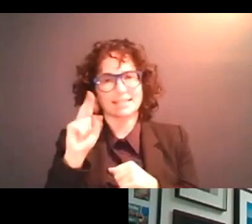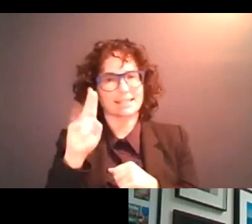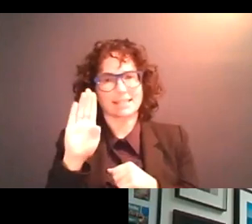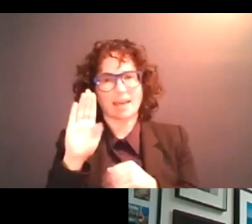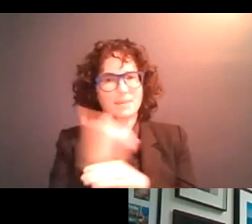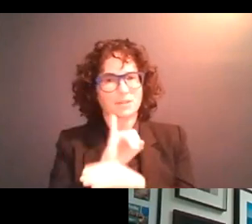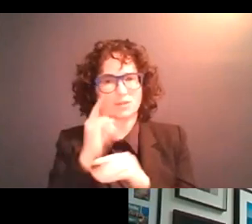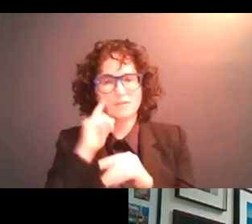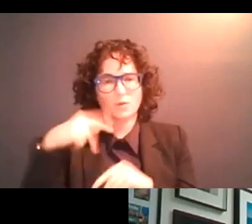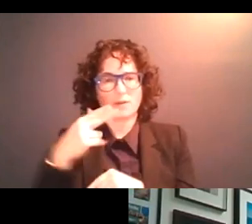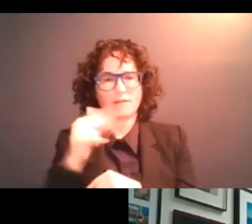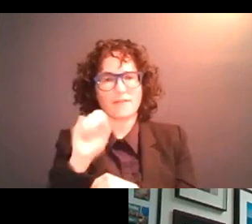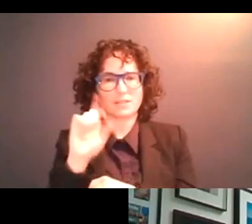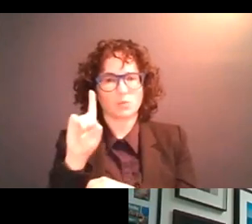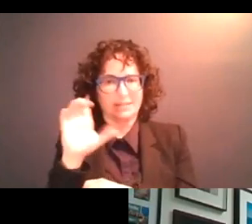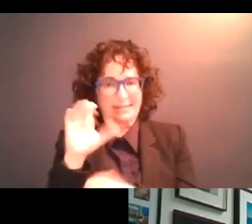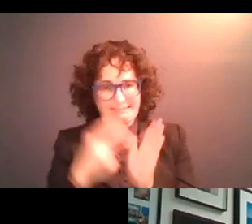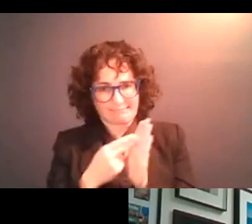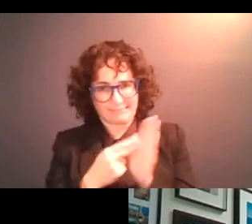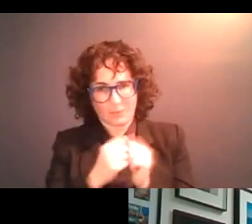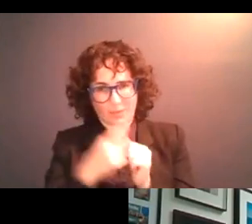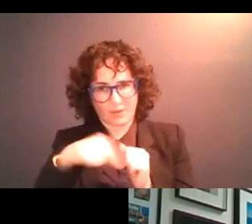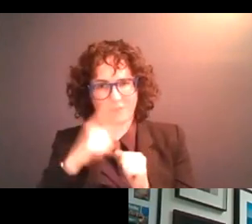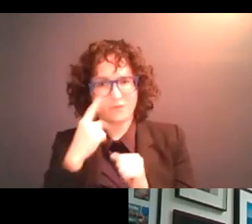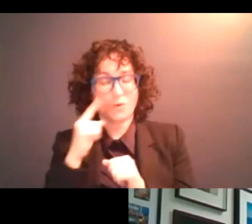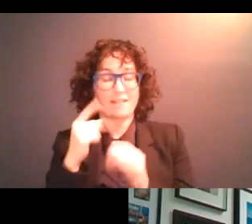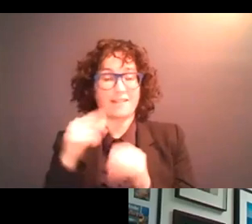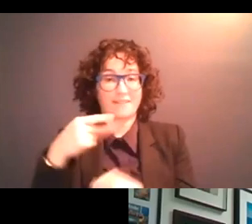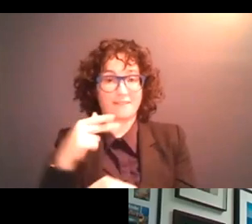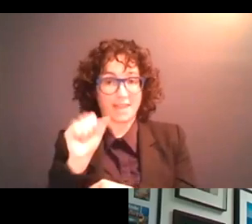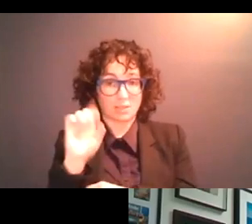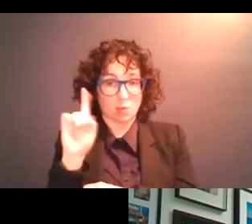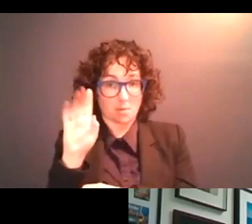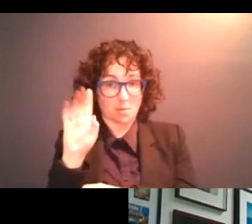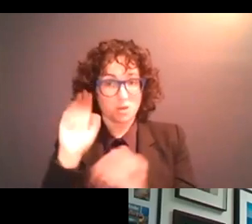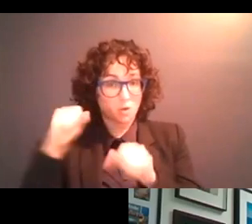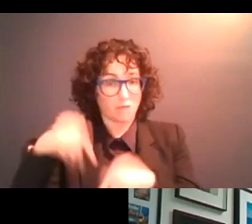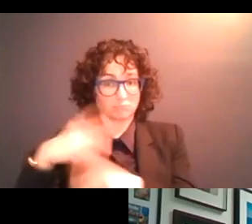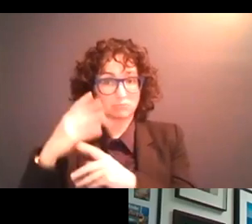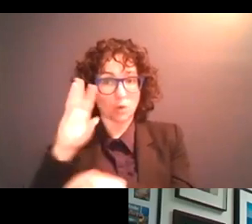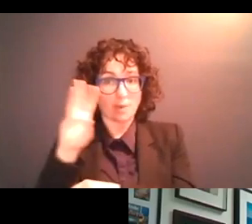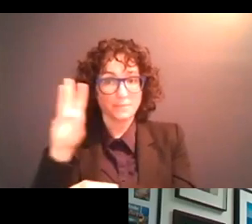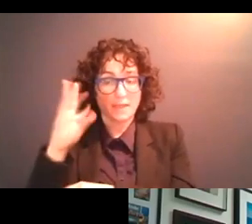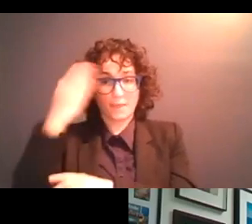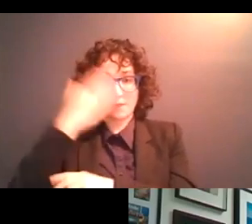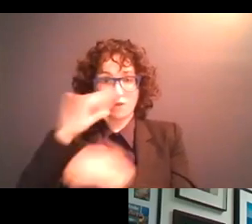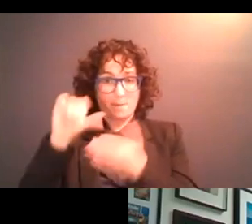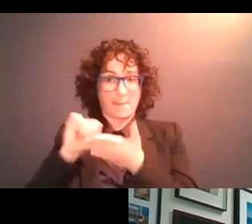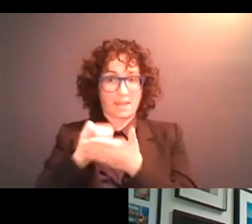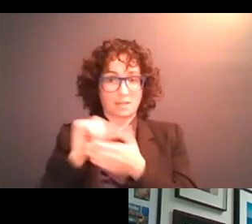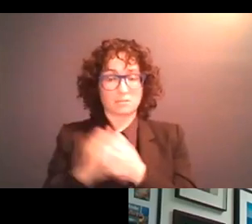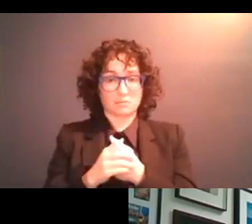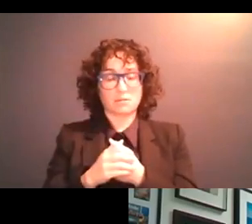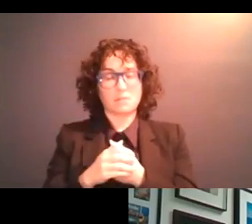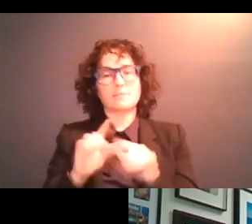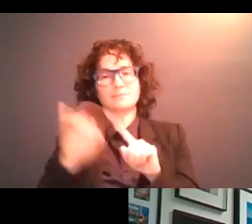phase 1C. I'll be honest with all of you, for phase 1B, please go to our website. It's actually on the front page, but you can